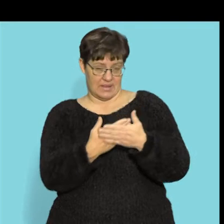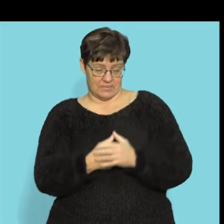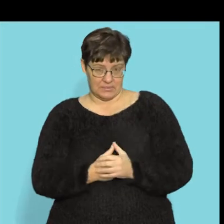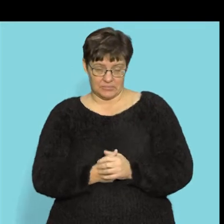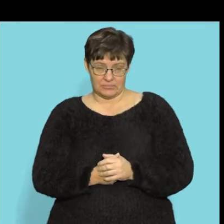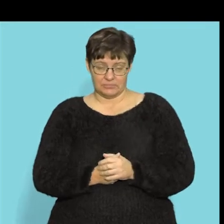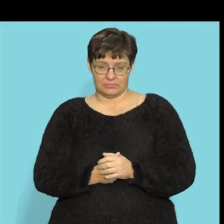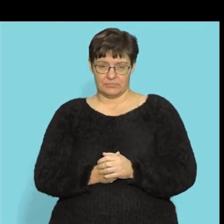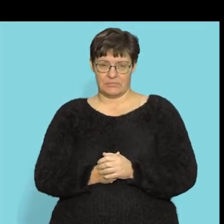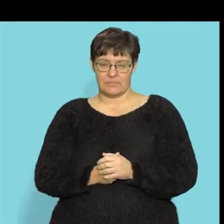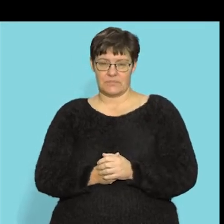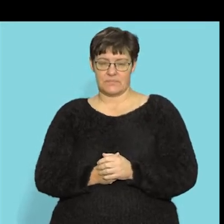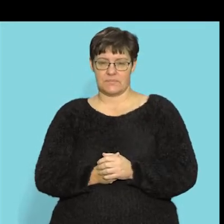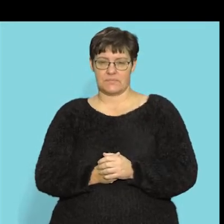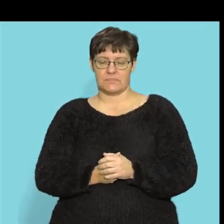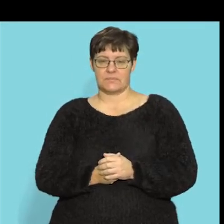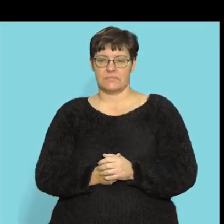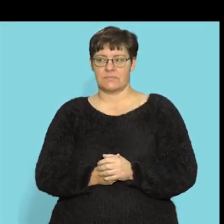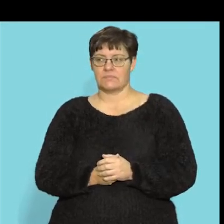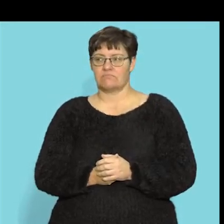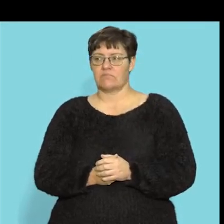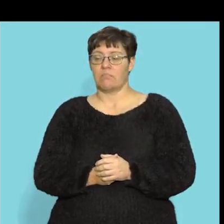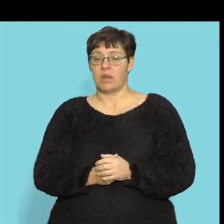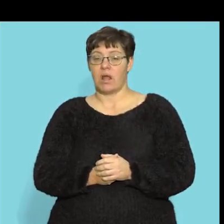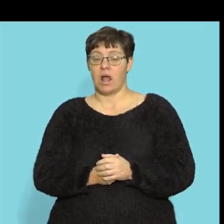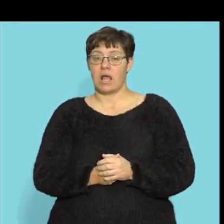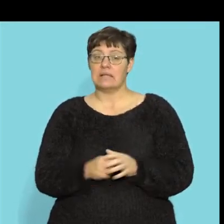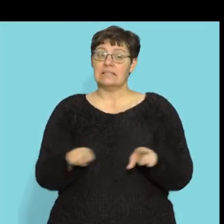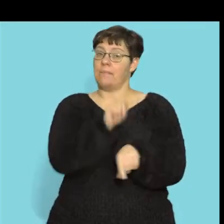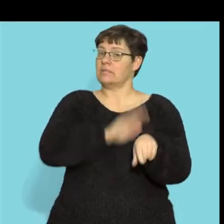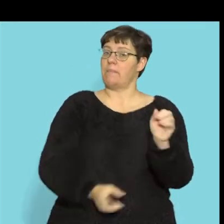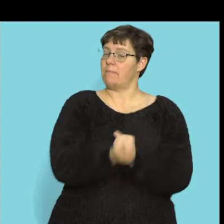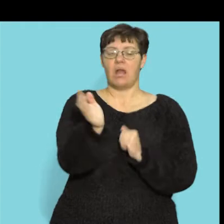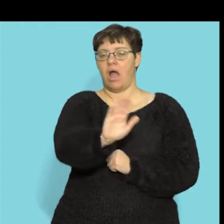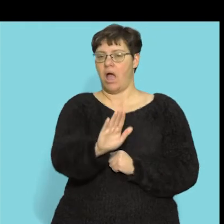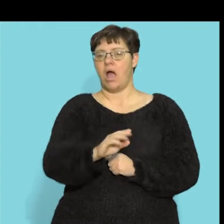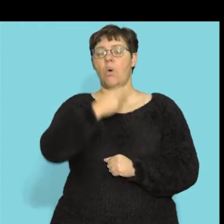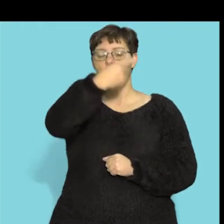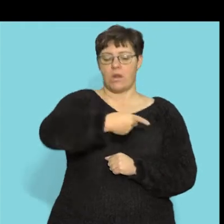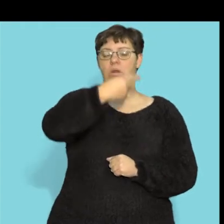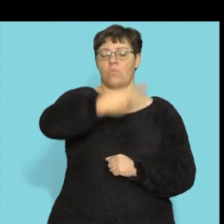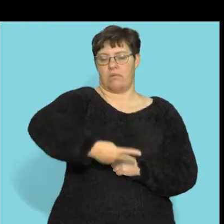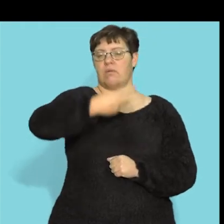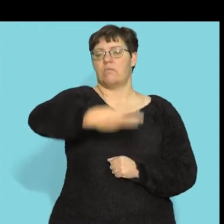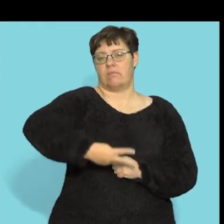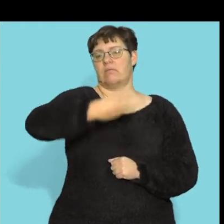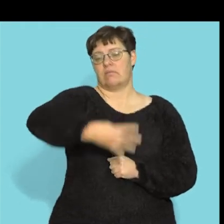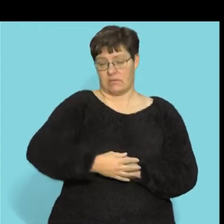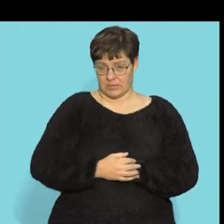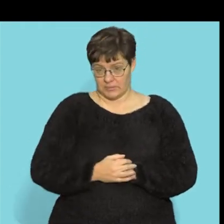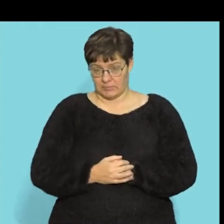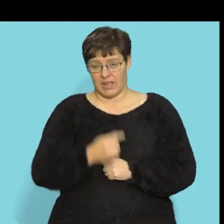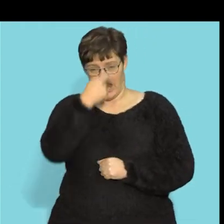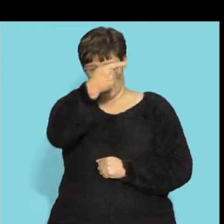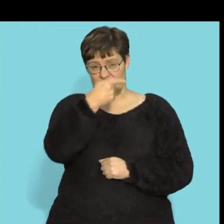okay? Any of the 4 factors, but one at a time, okay? Any of the 4 factors